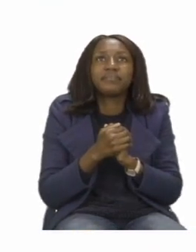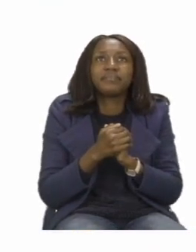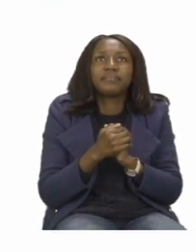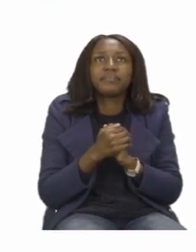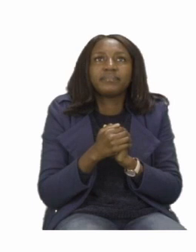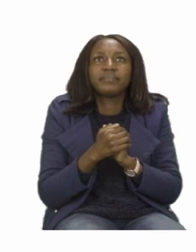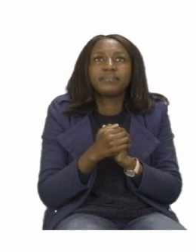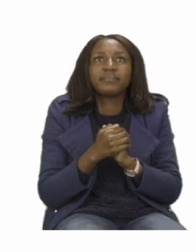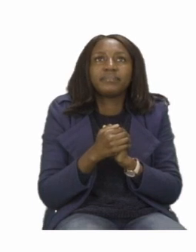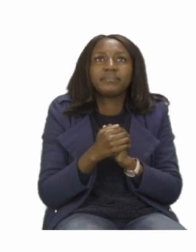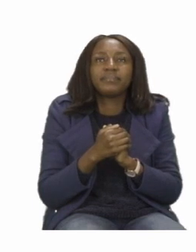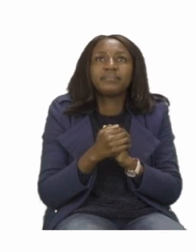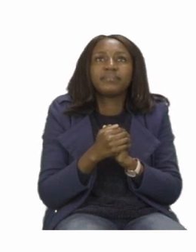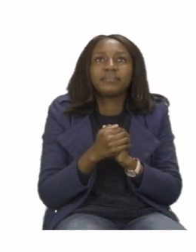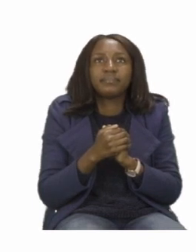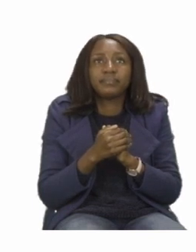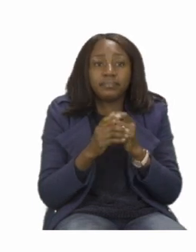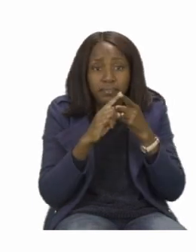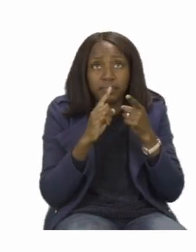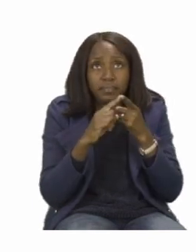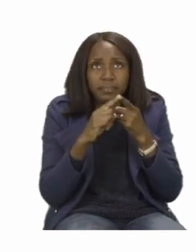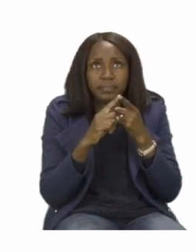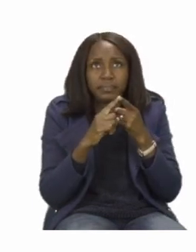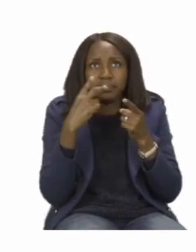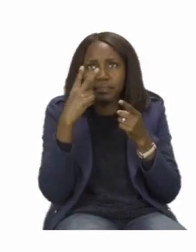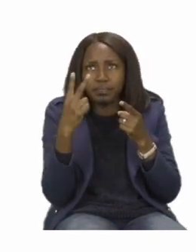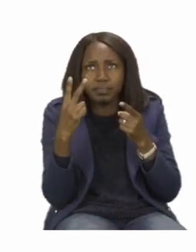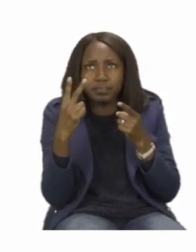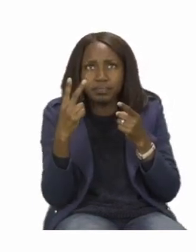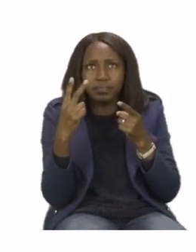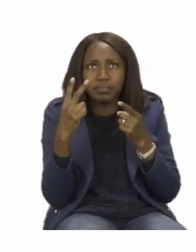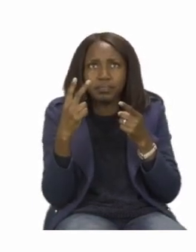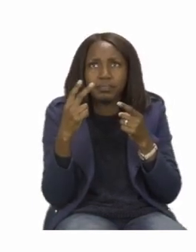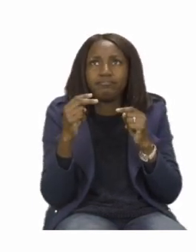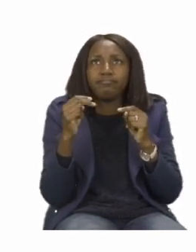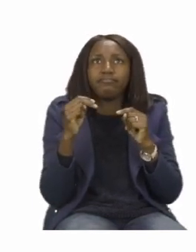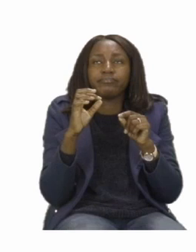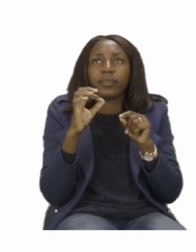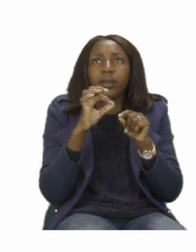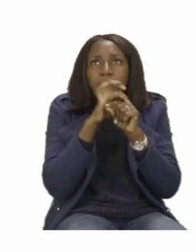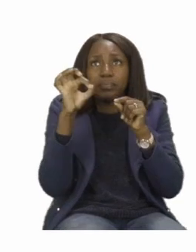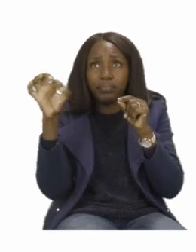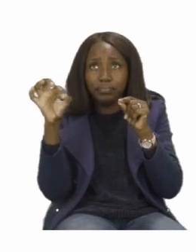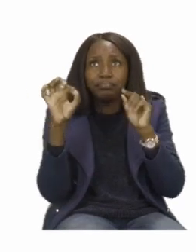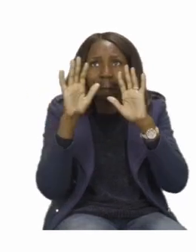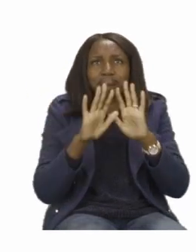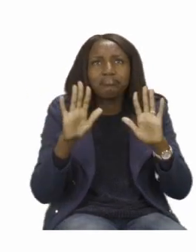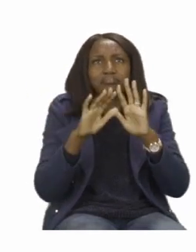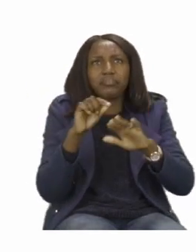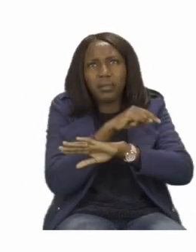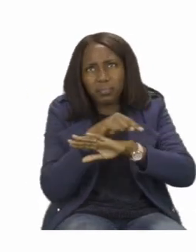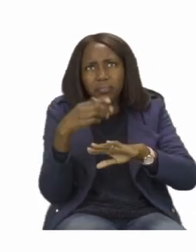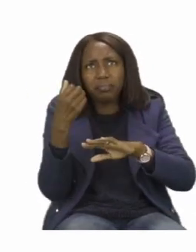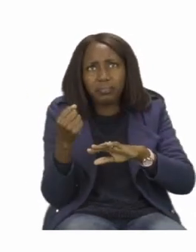our exercise, we're going to do the first one where you can see a set of colors, a ruler, and